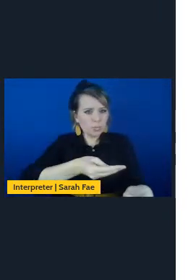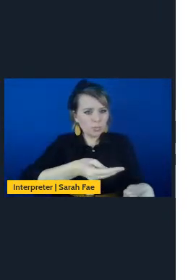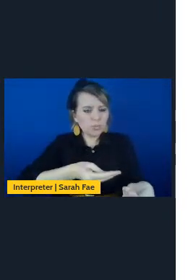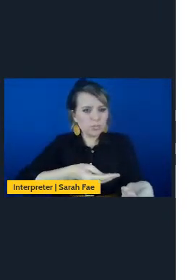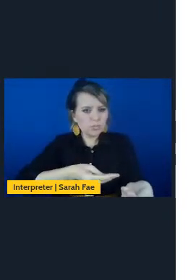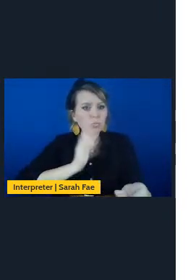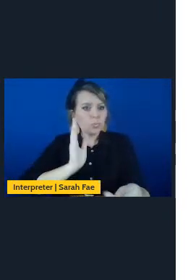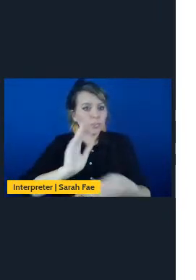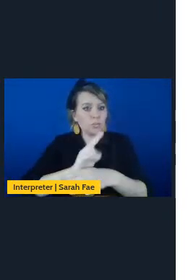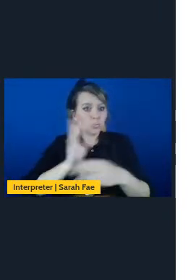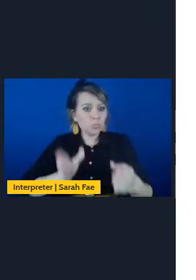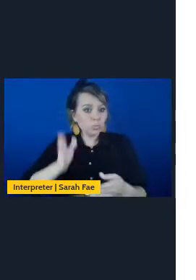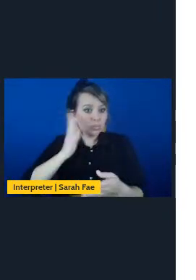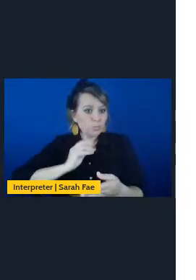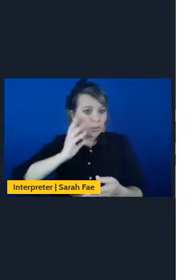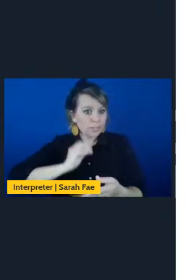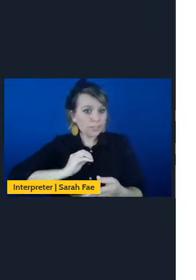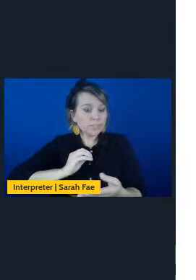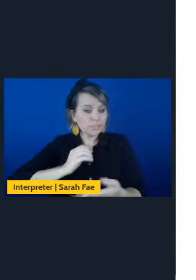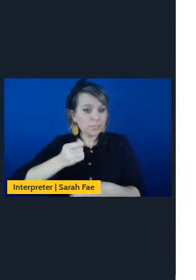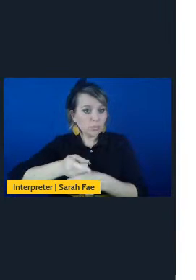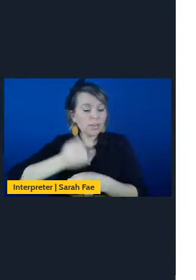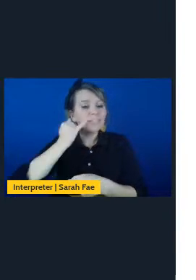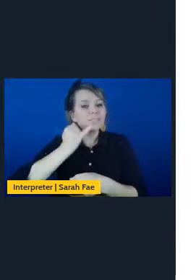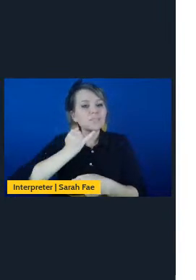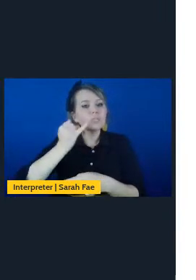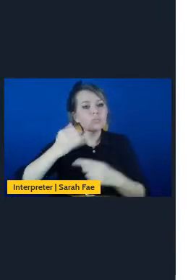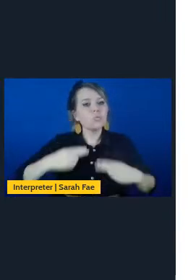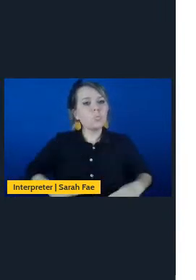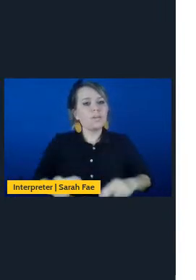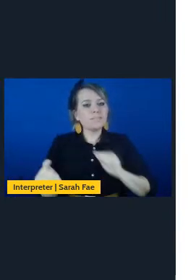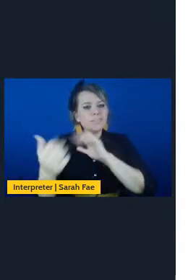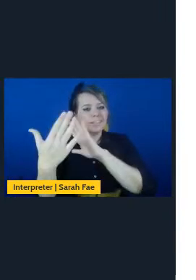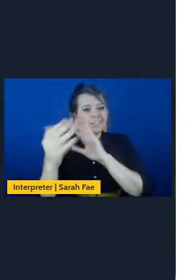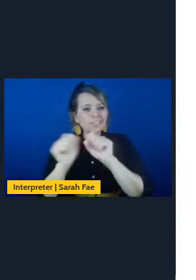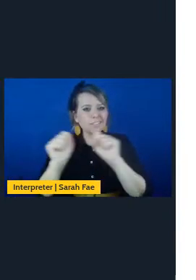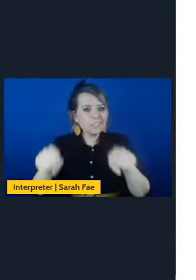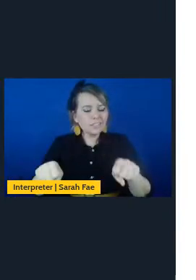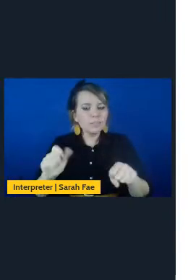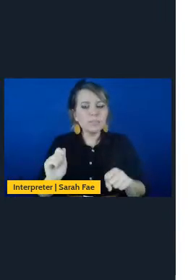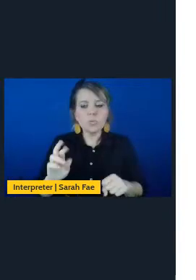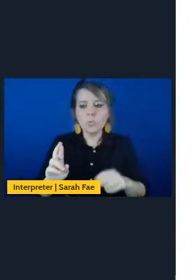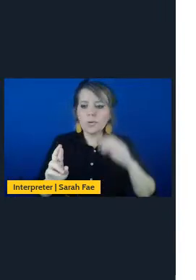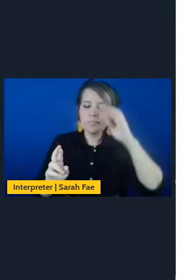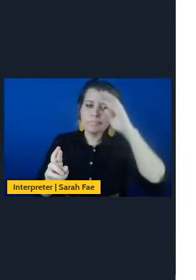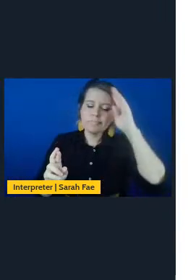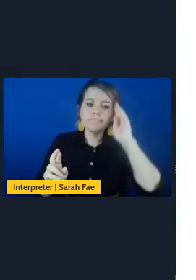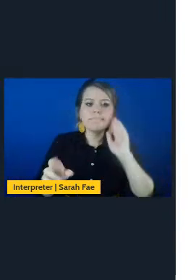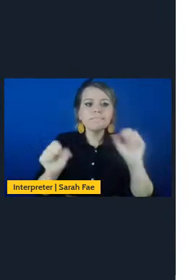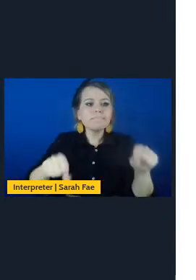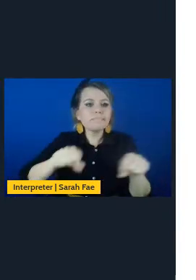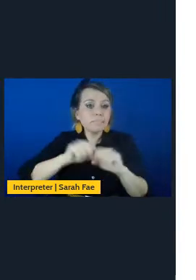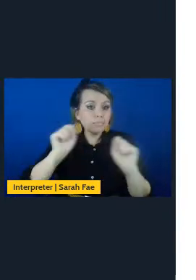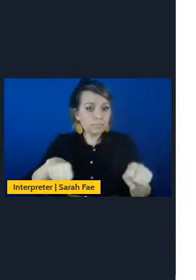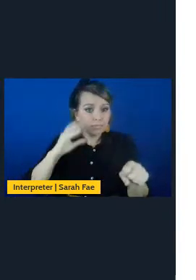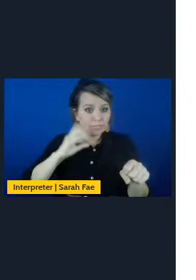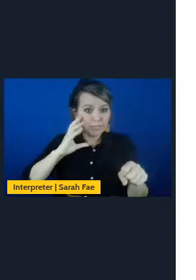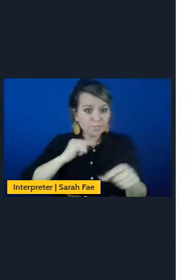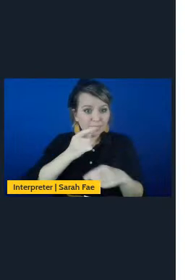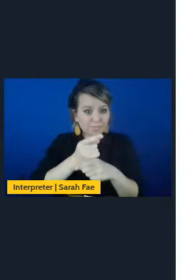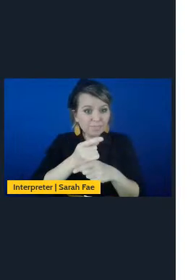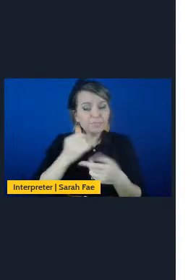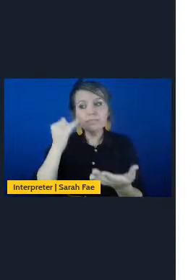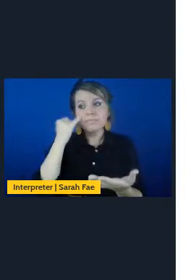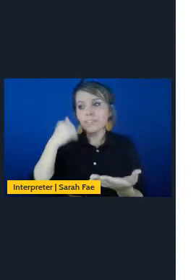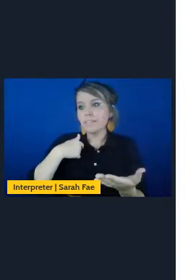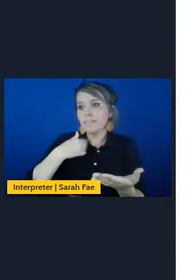user experience if it's a human-facing system, or it can be system experience, right? If I build some